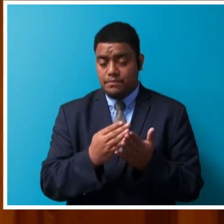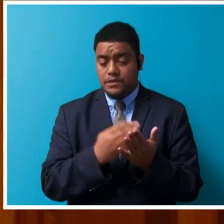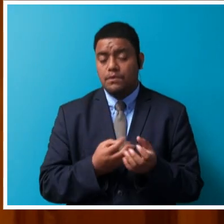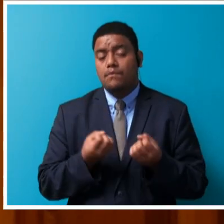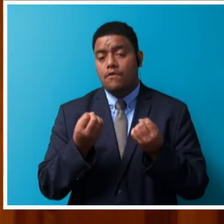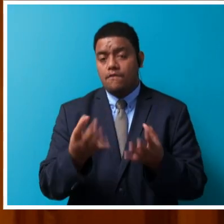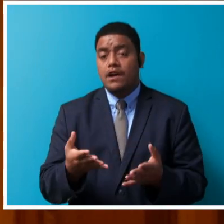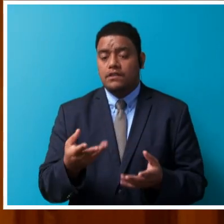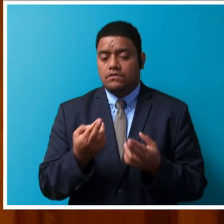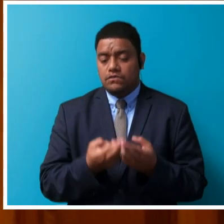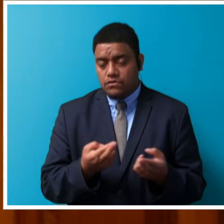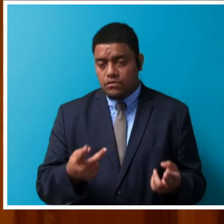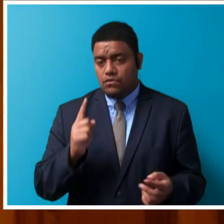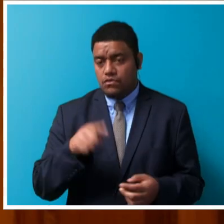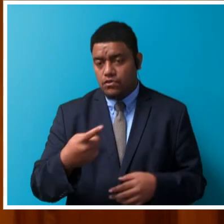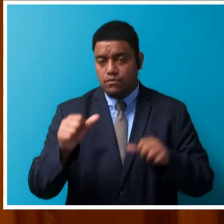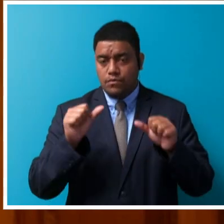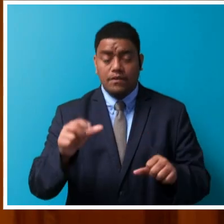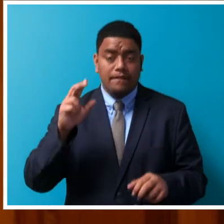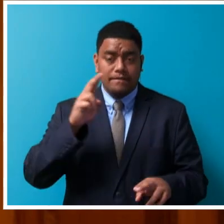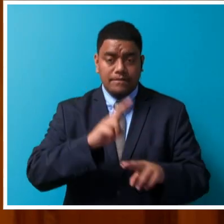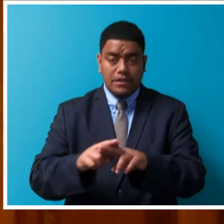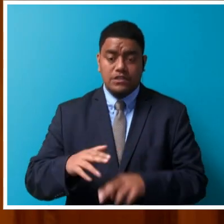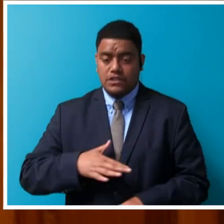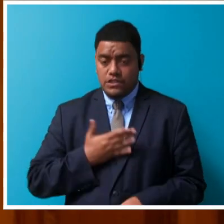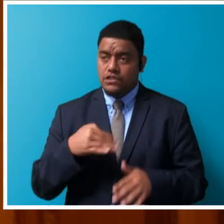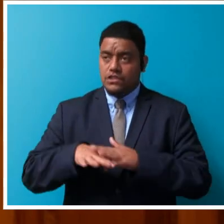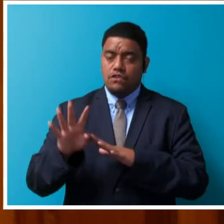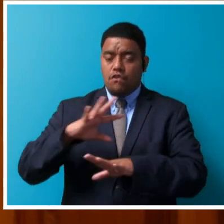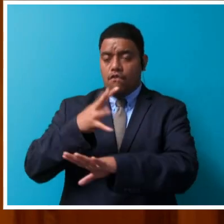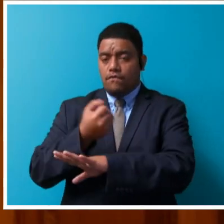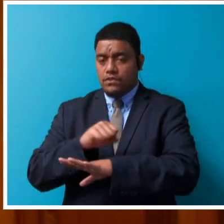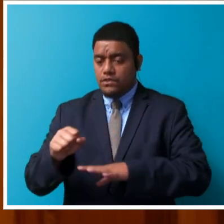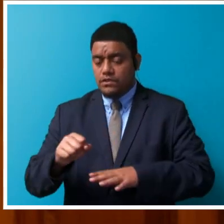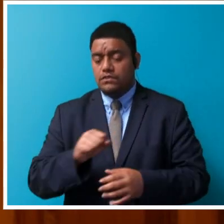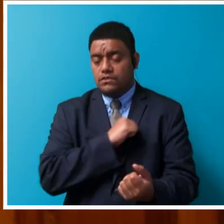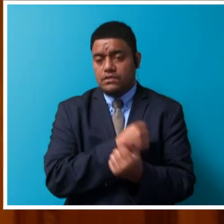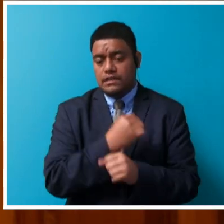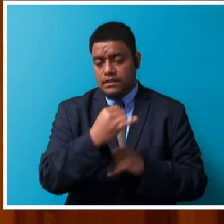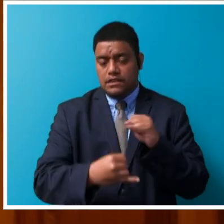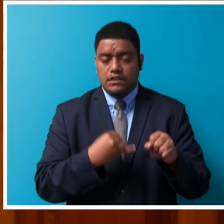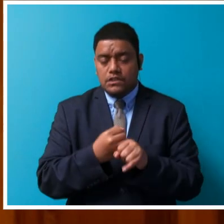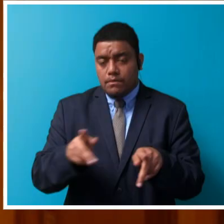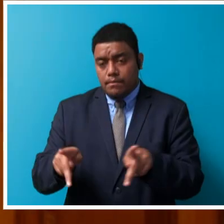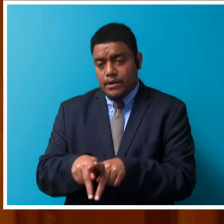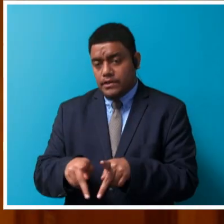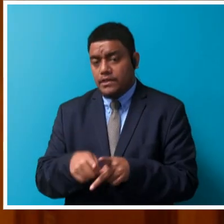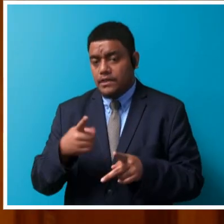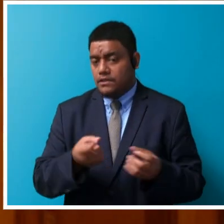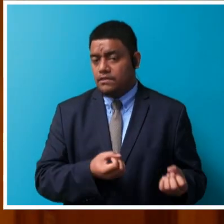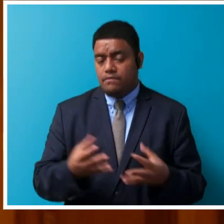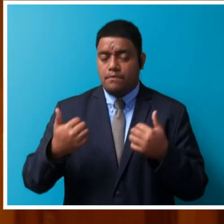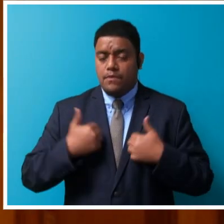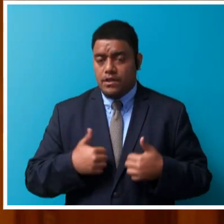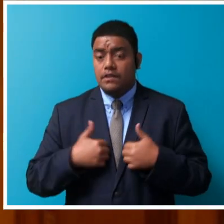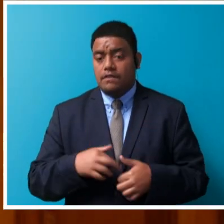the resources to continue protecting Fiji's interests abroad, strengthening international partnerships, and delivering practical